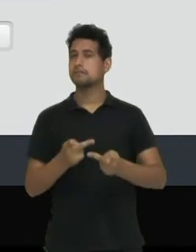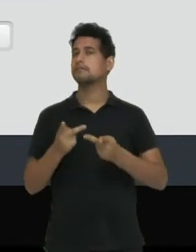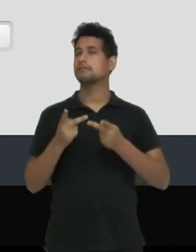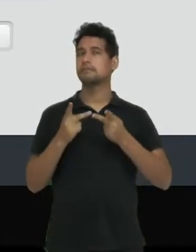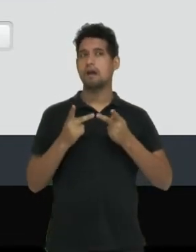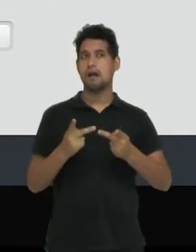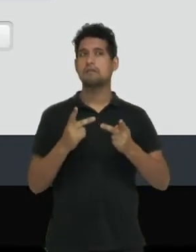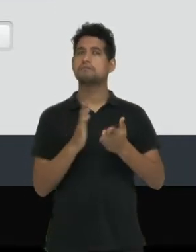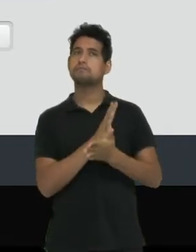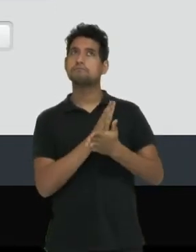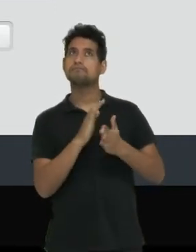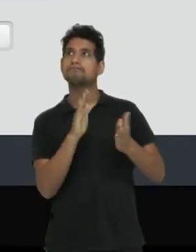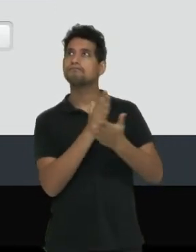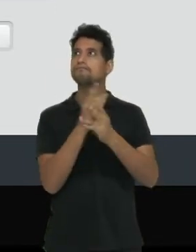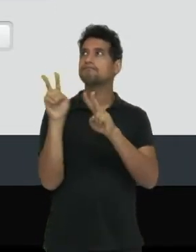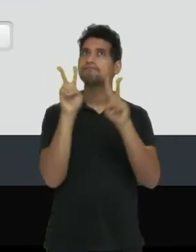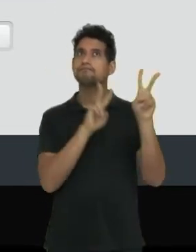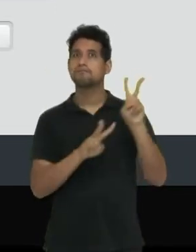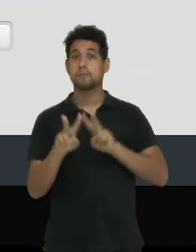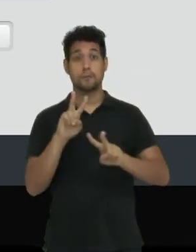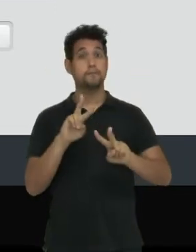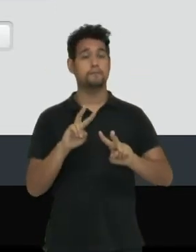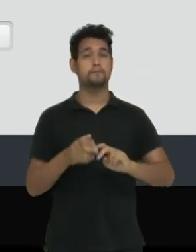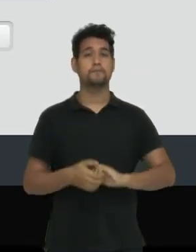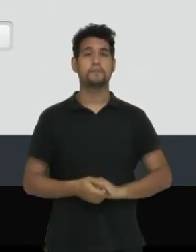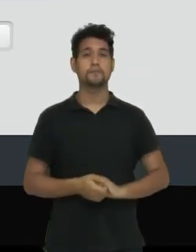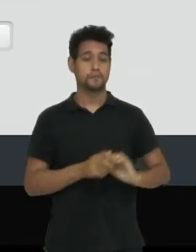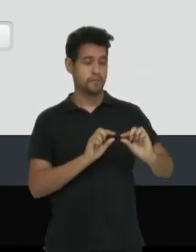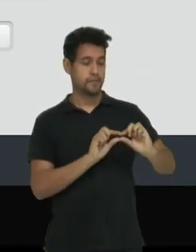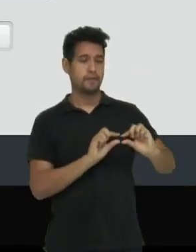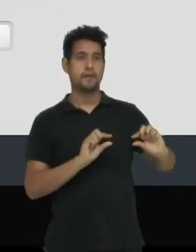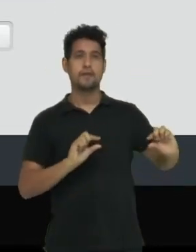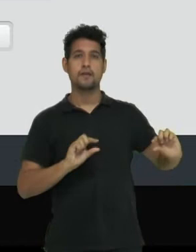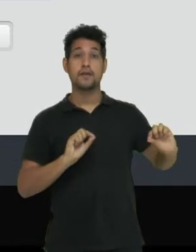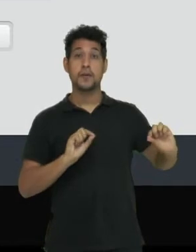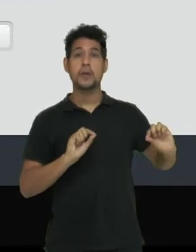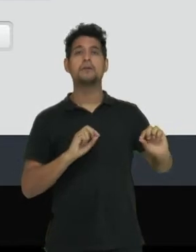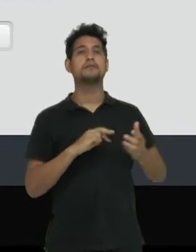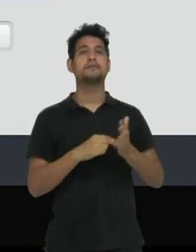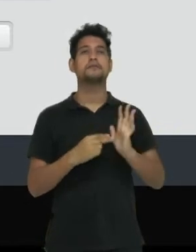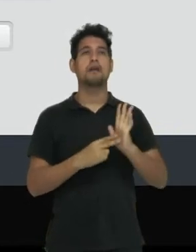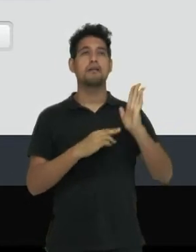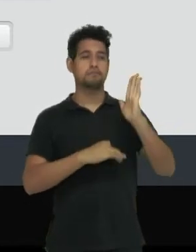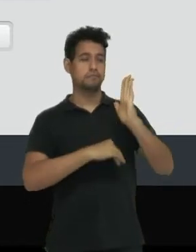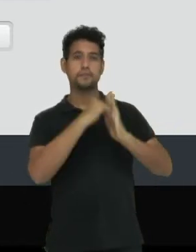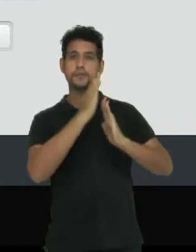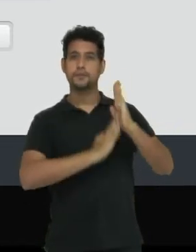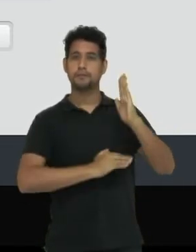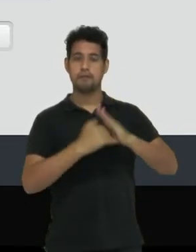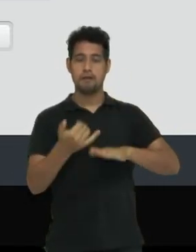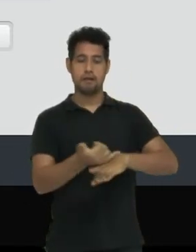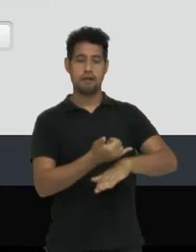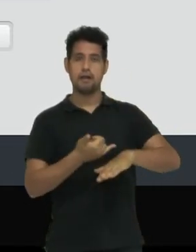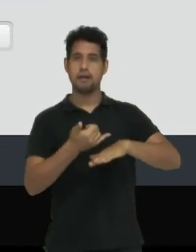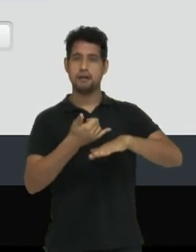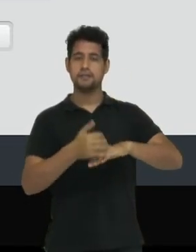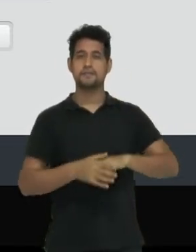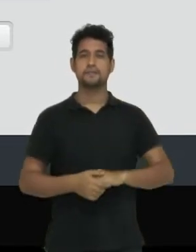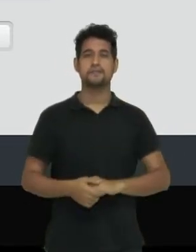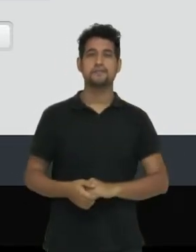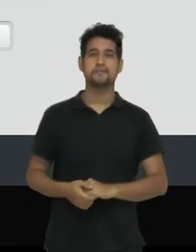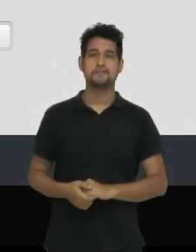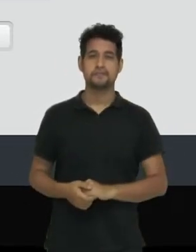exibição. Oil painting. Oil painting, seria pintura a óleo.